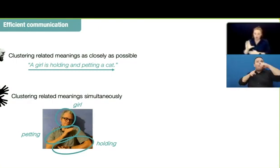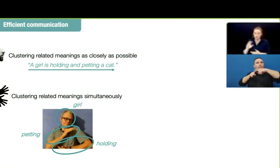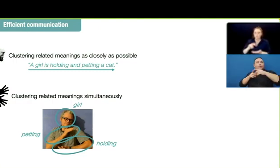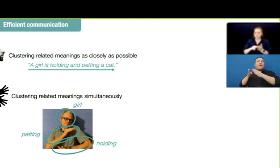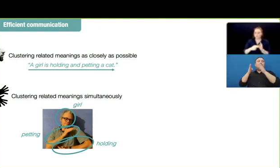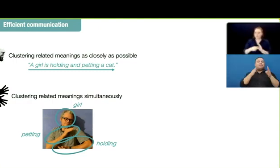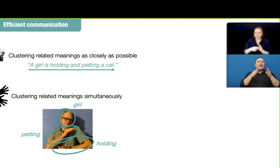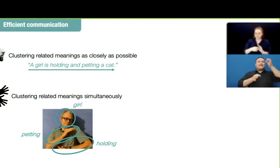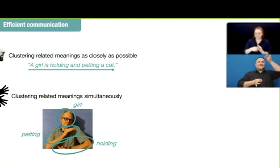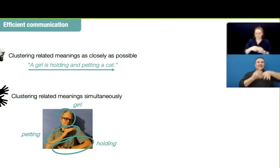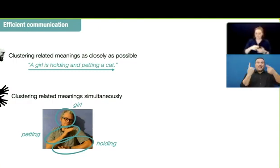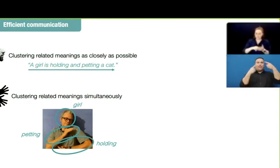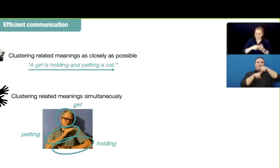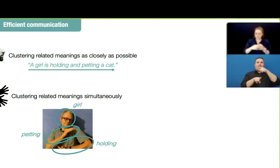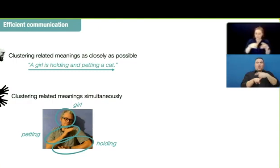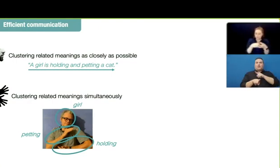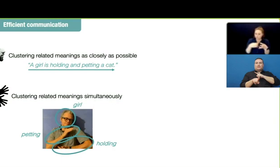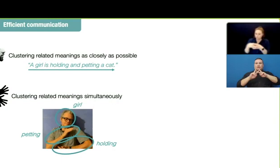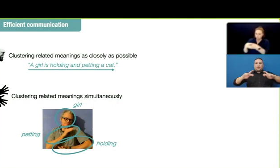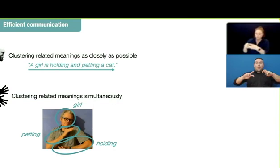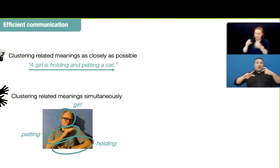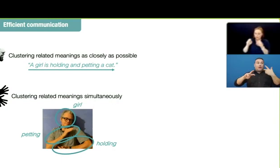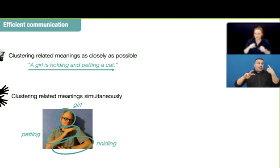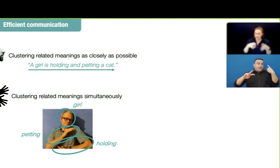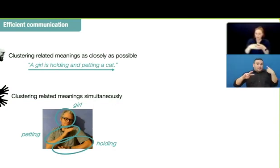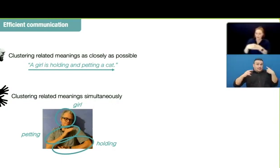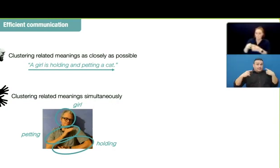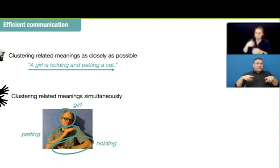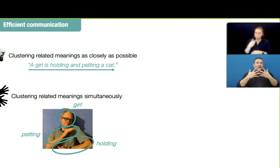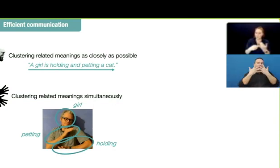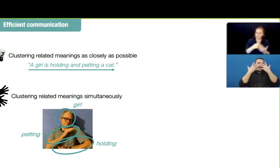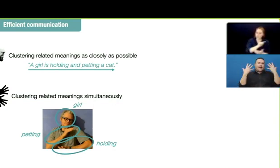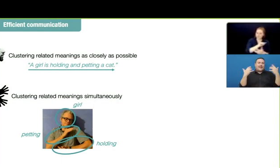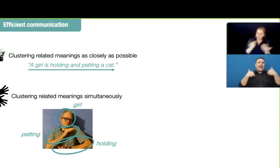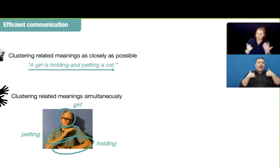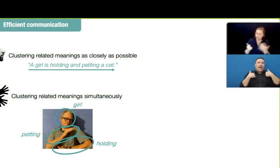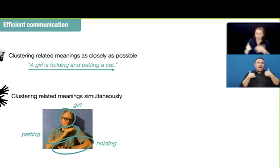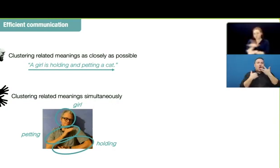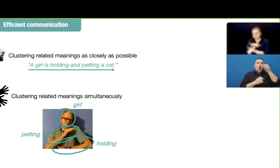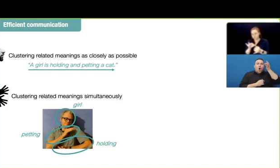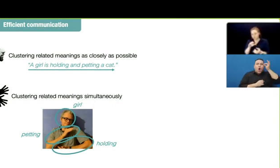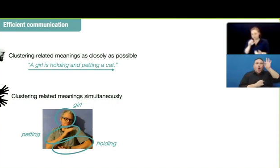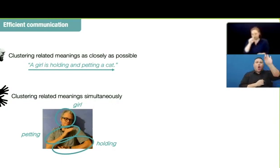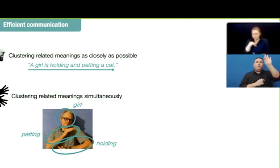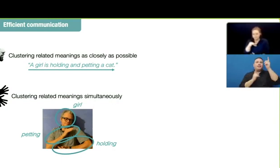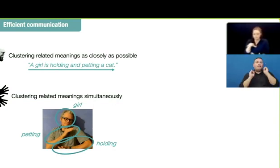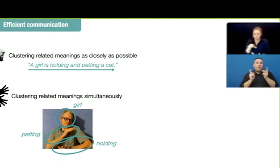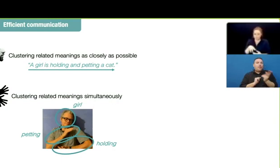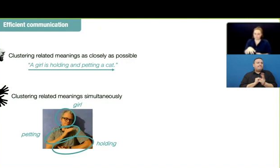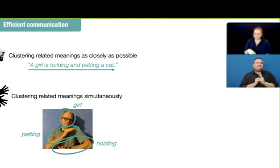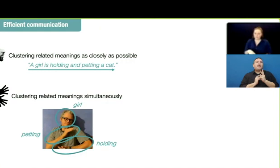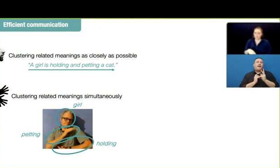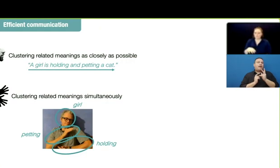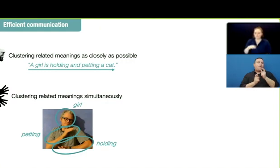linearly, but also simultaneously. Accordingly, such constructions might be used with a function to achieve efficient